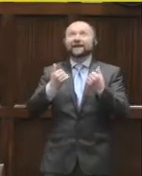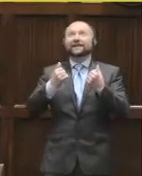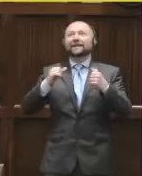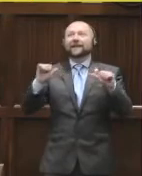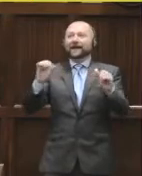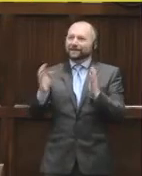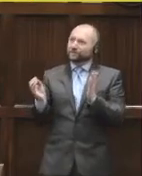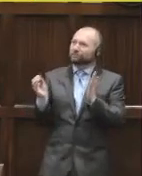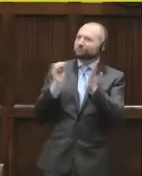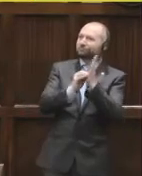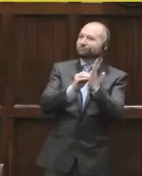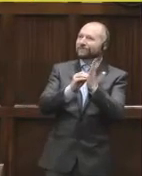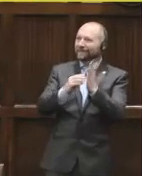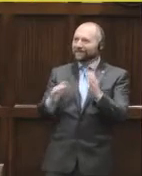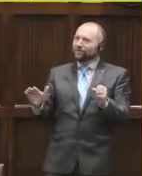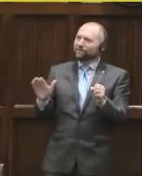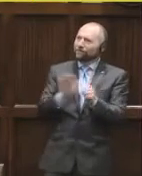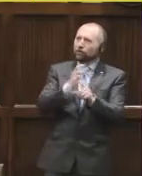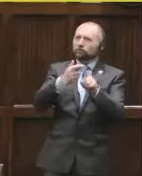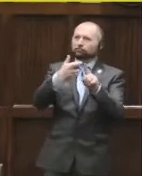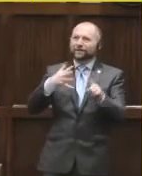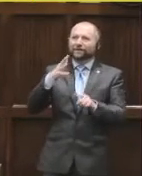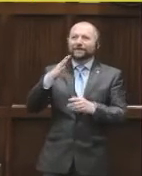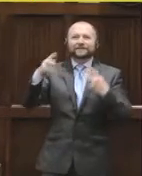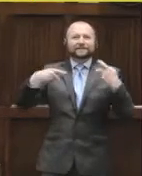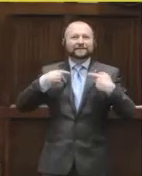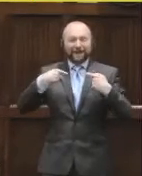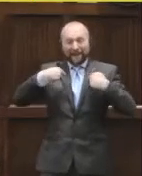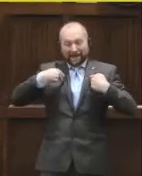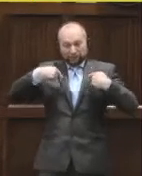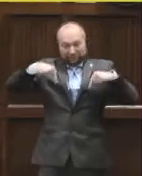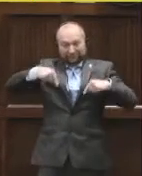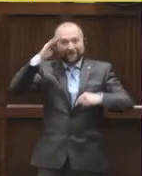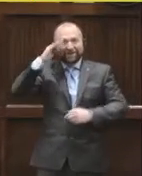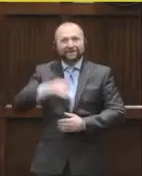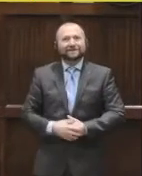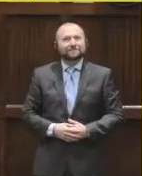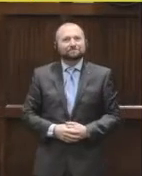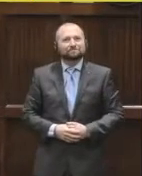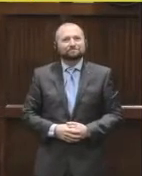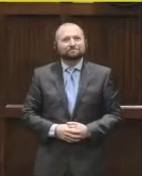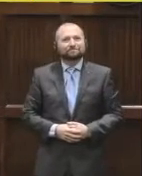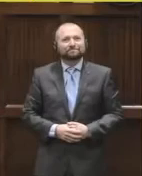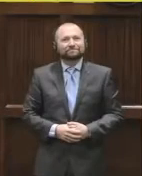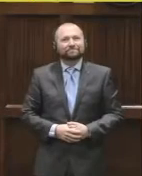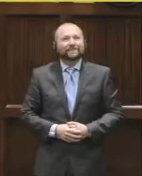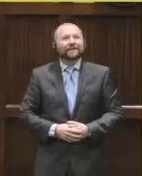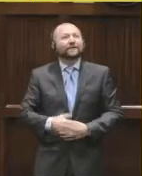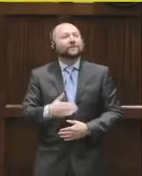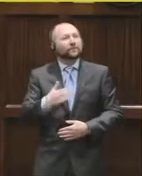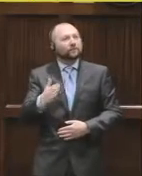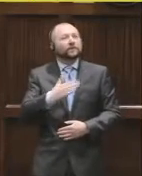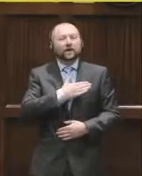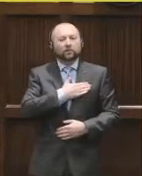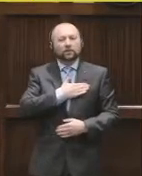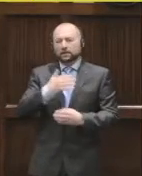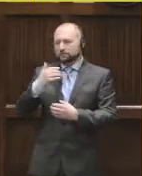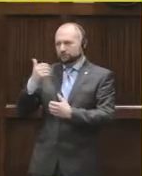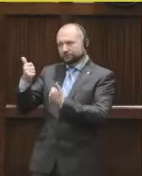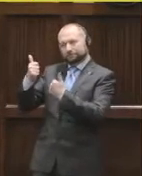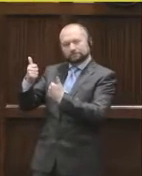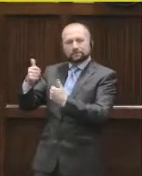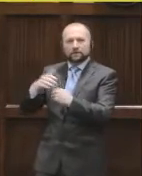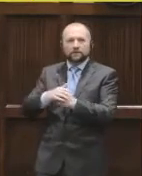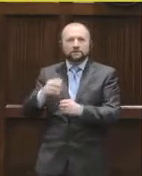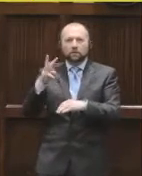place as a fully recognised language here in Ireland. I want to commend Senator Mark Daly